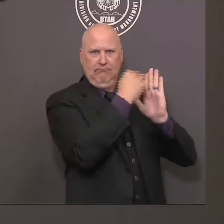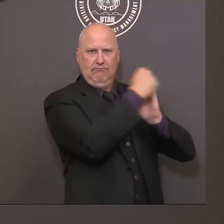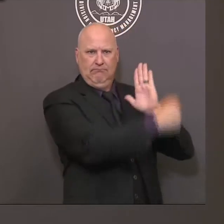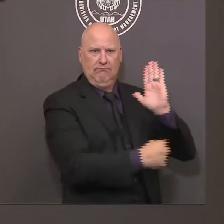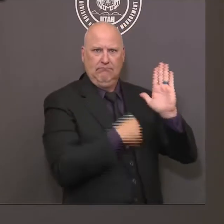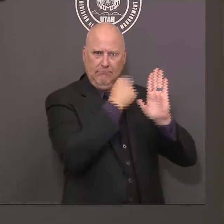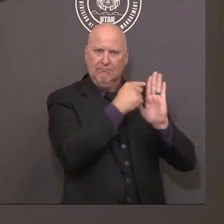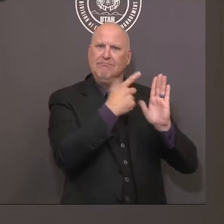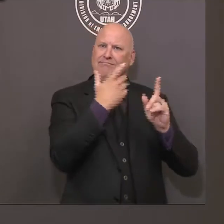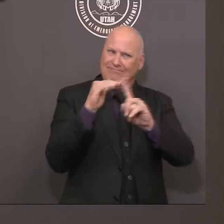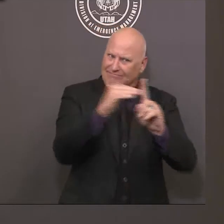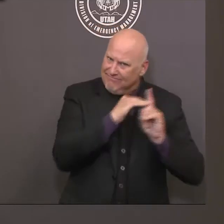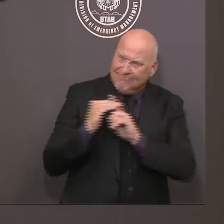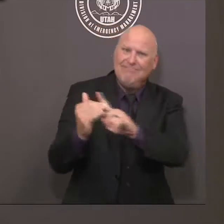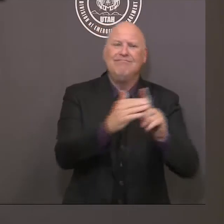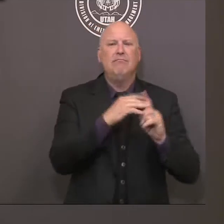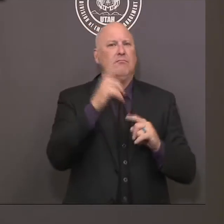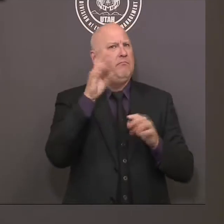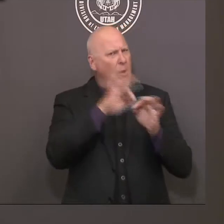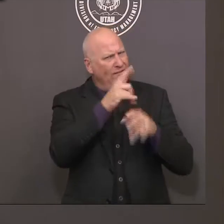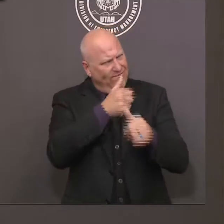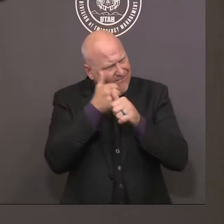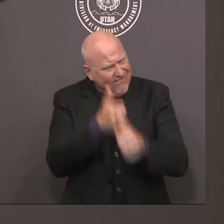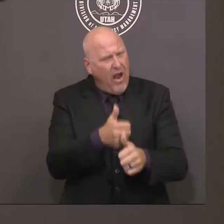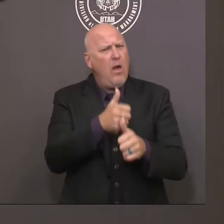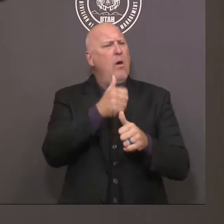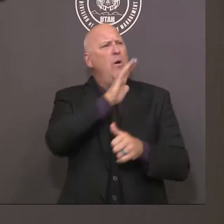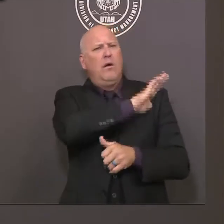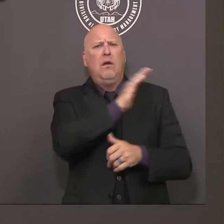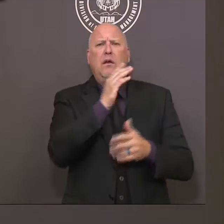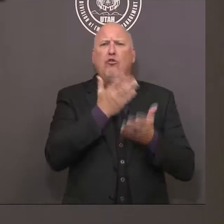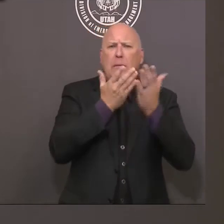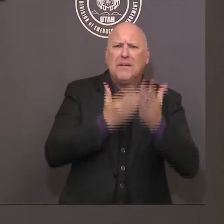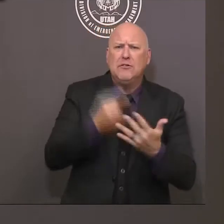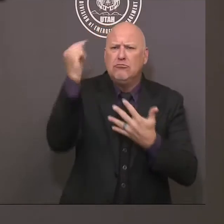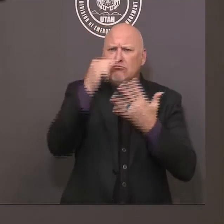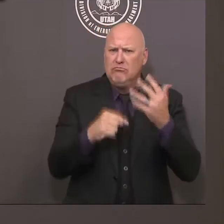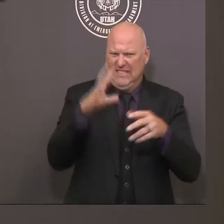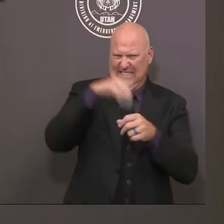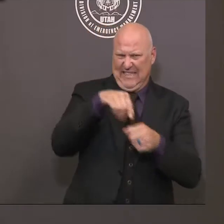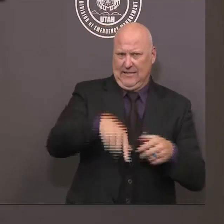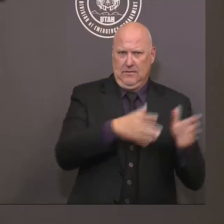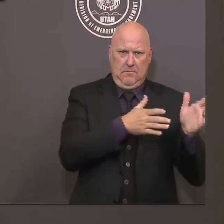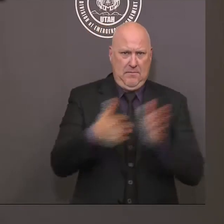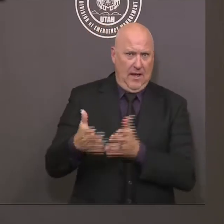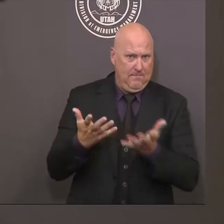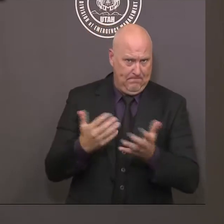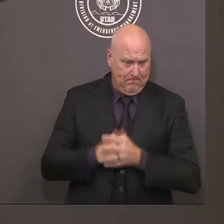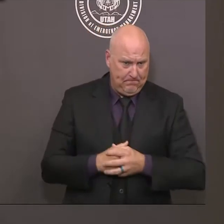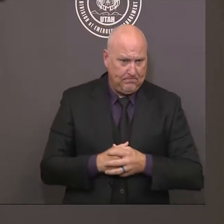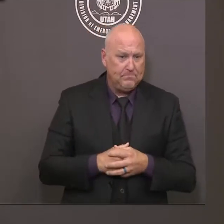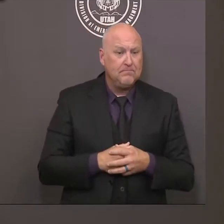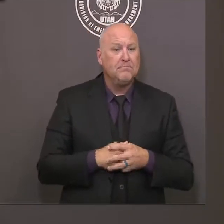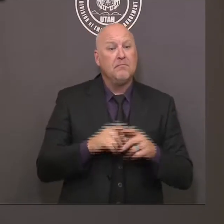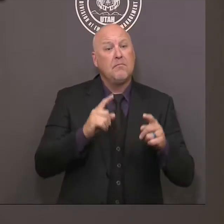next week, but businesses can begin today to prepare to take the pledge at